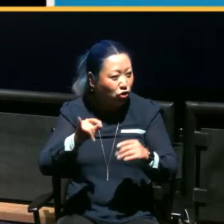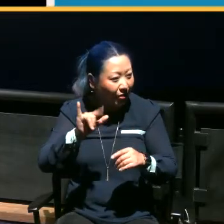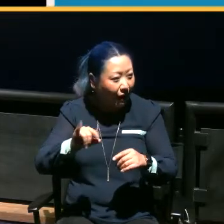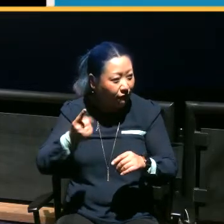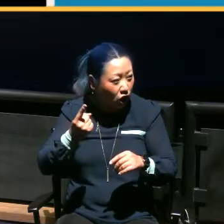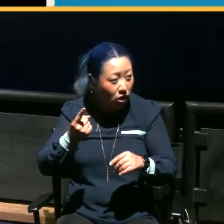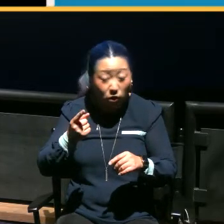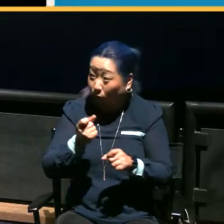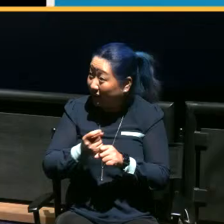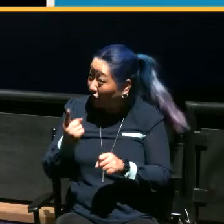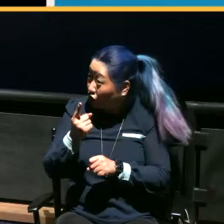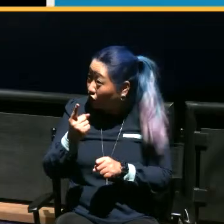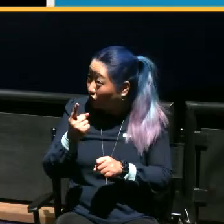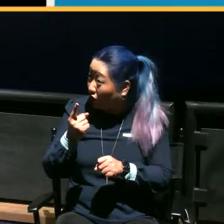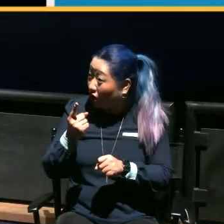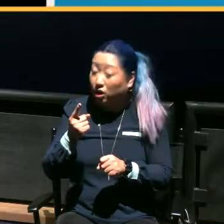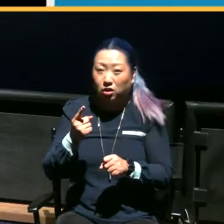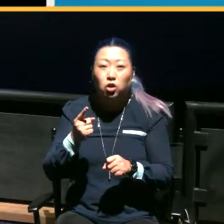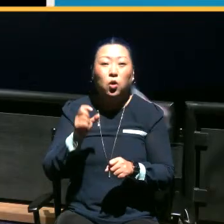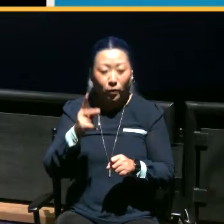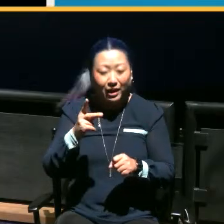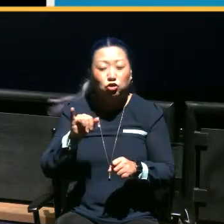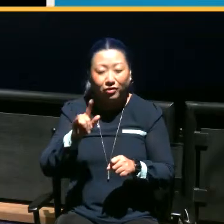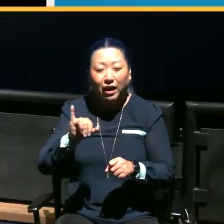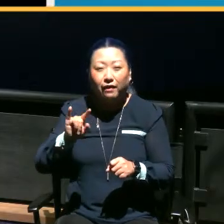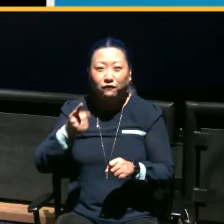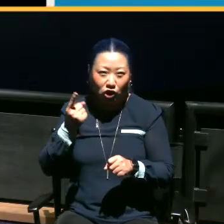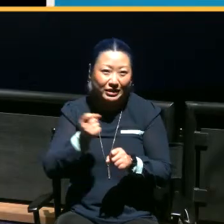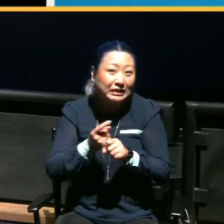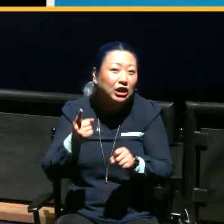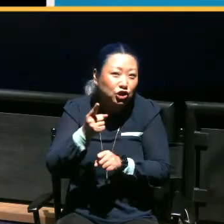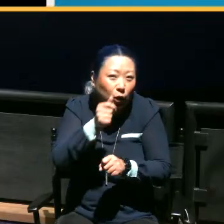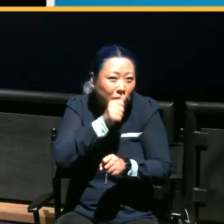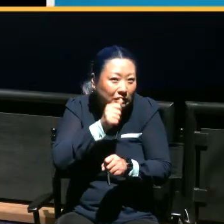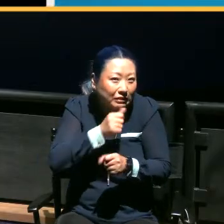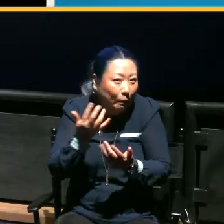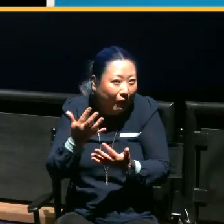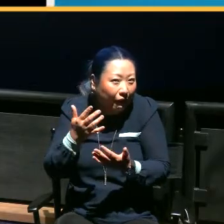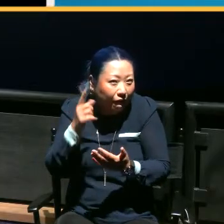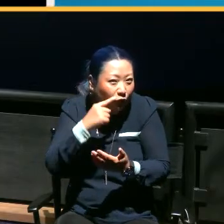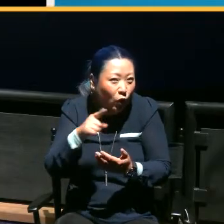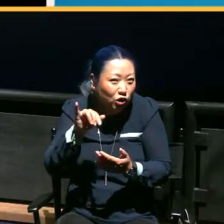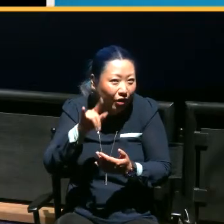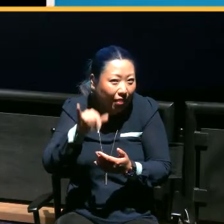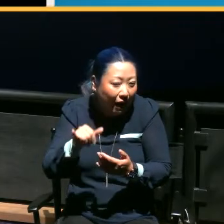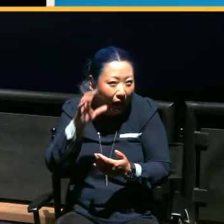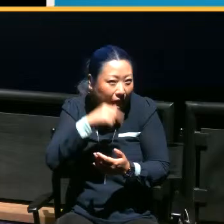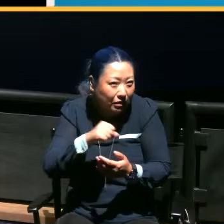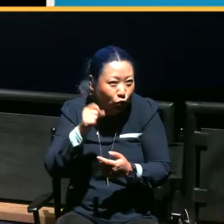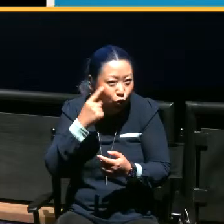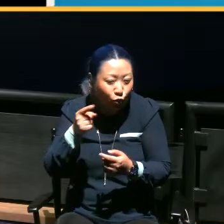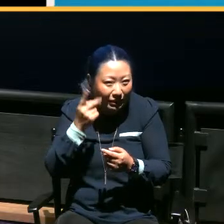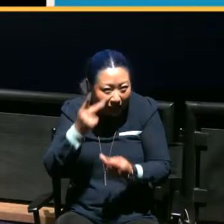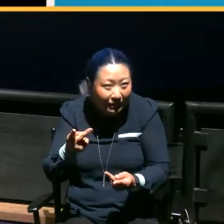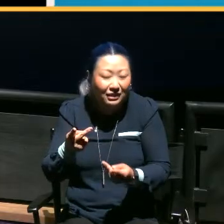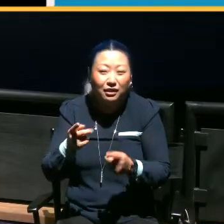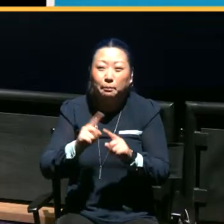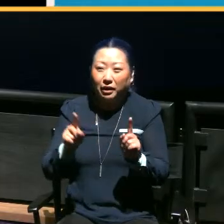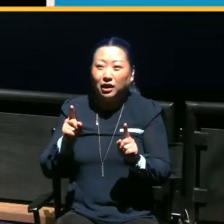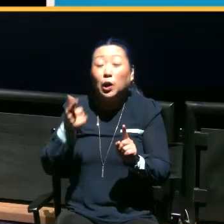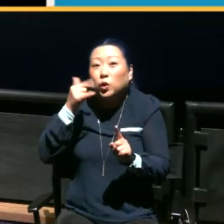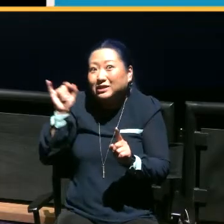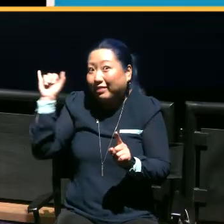year? Okay, July 1st of next. Okay, we got to wait till July, I guess. Anyway, so but it looks just like